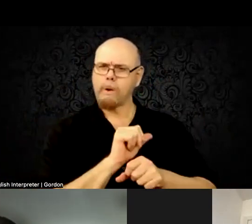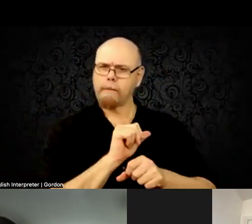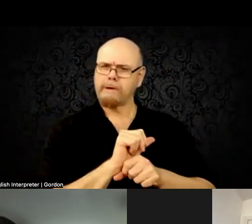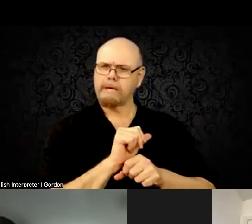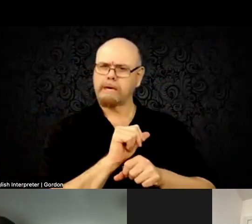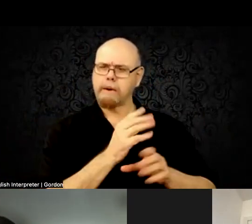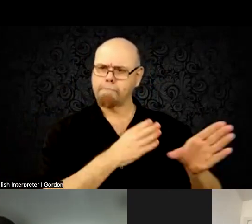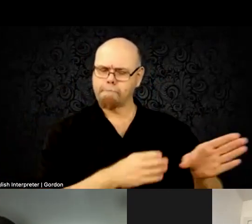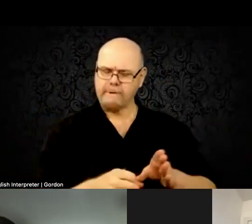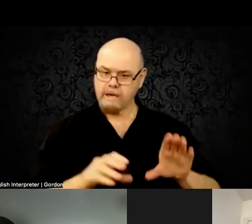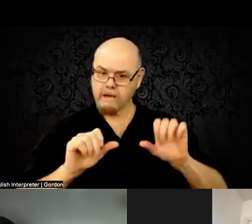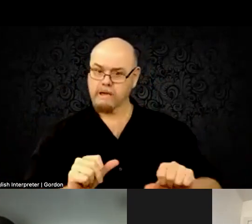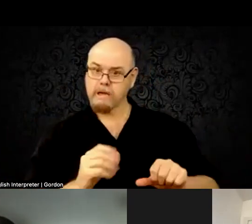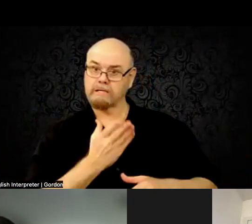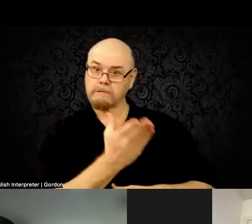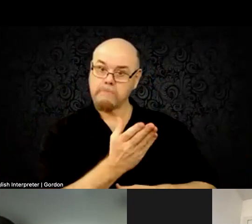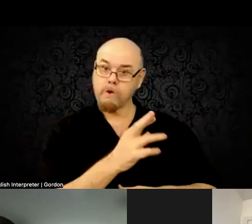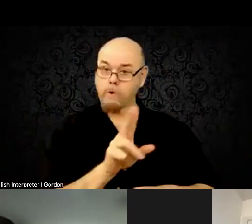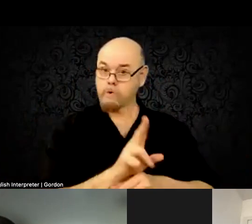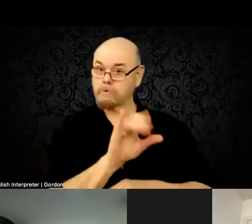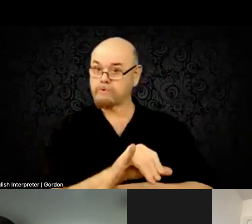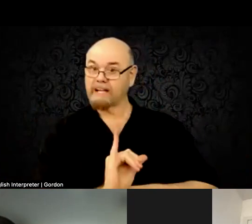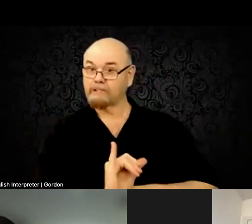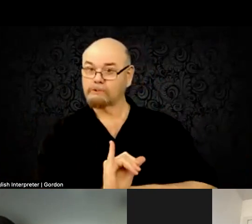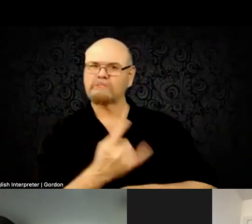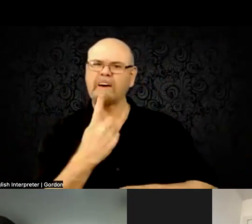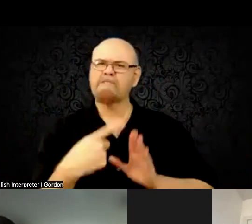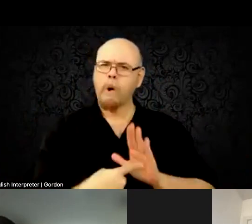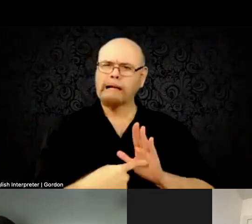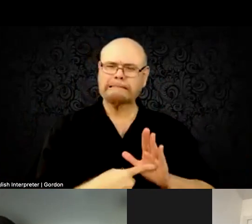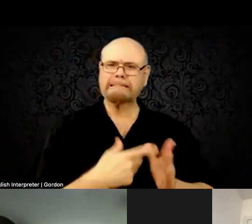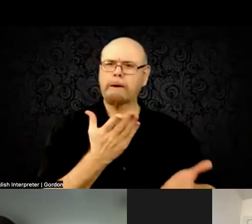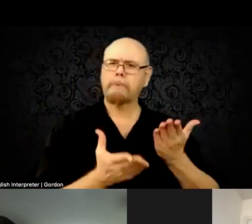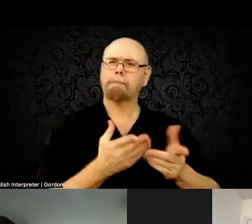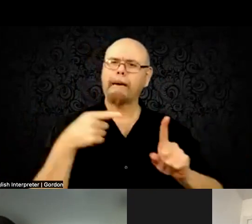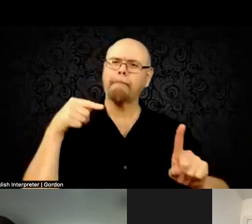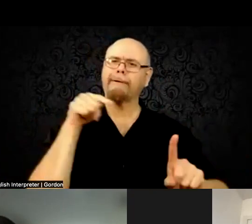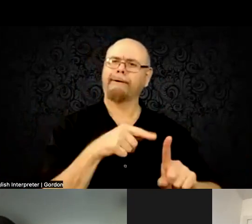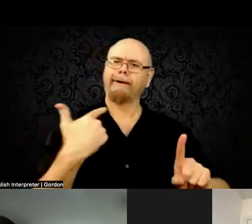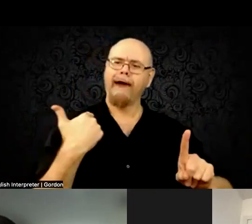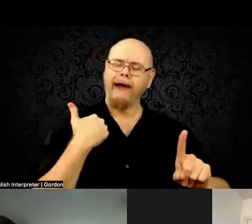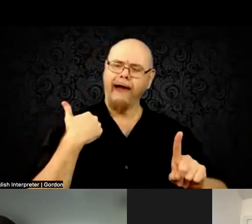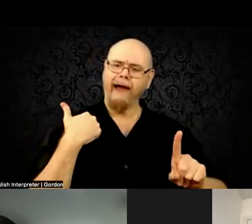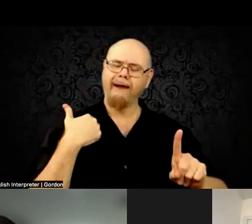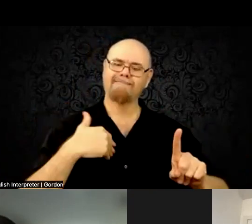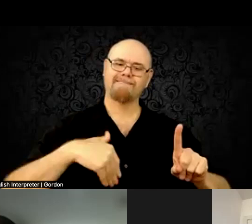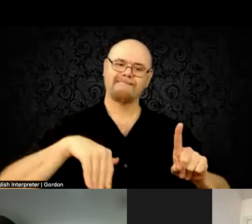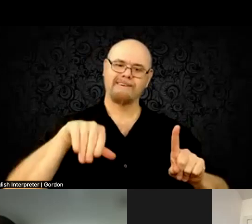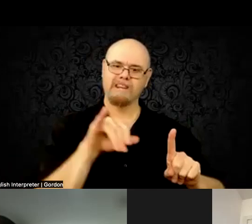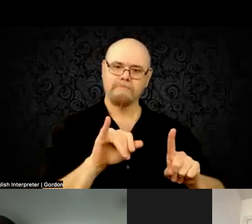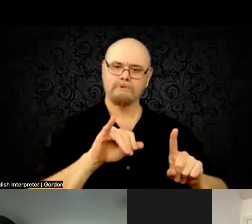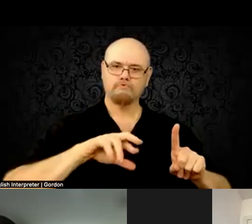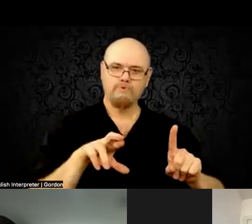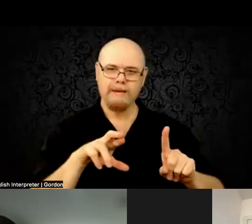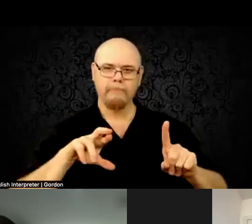or use that also? For example, they might have an individual reemployment plan,